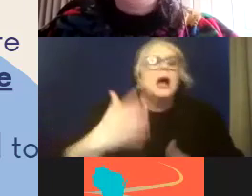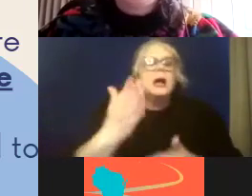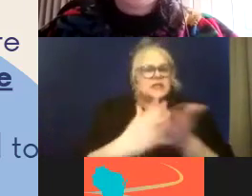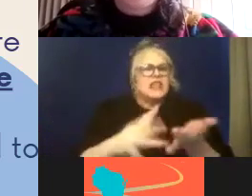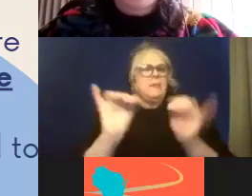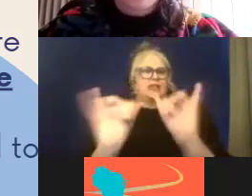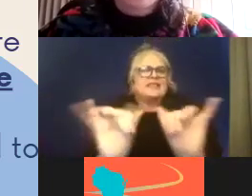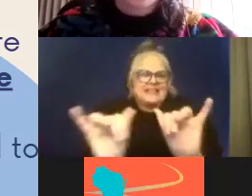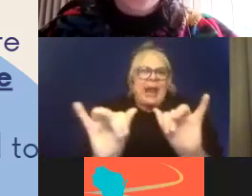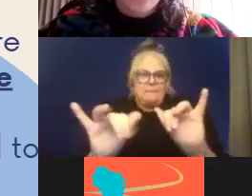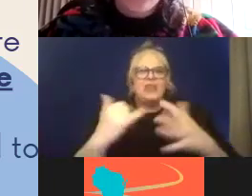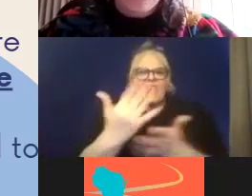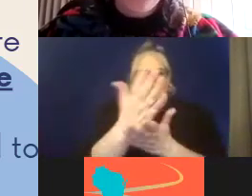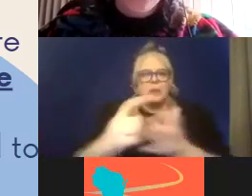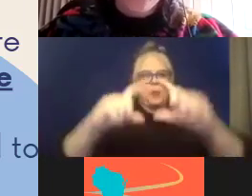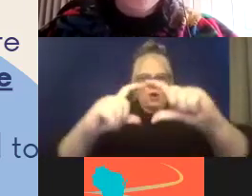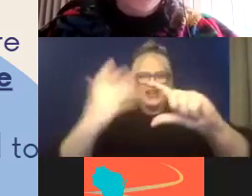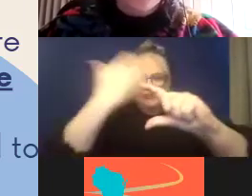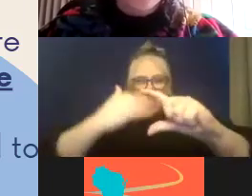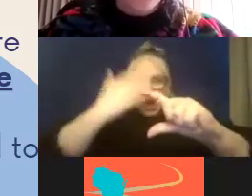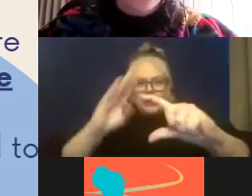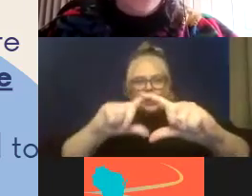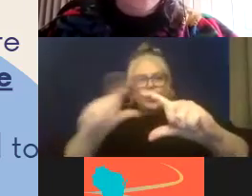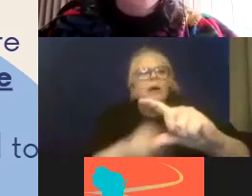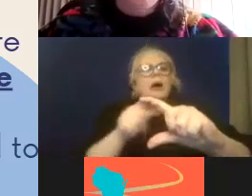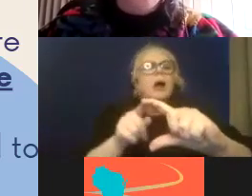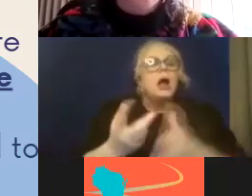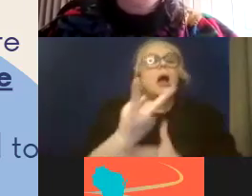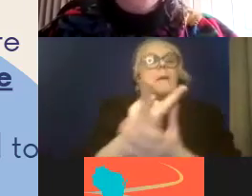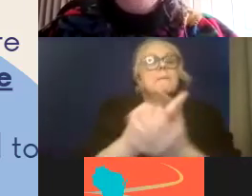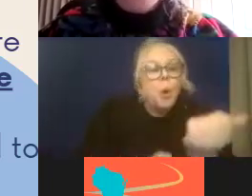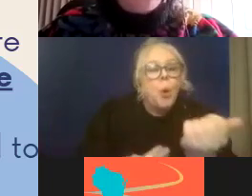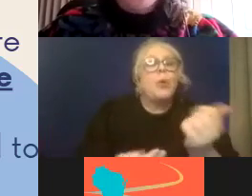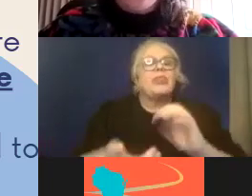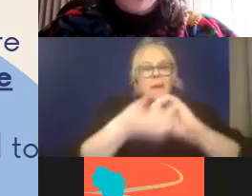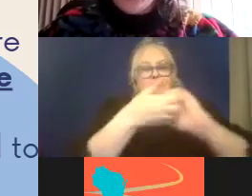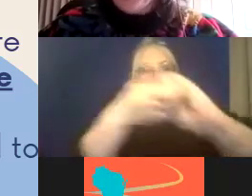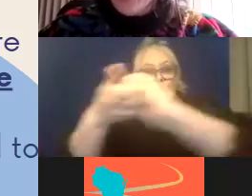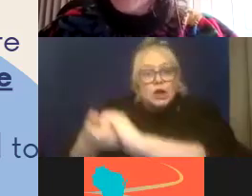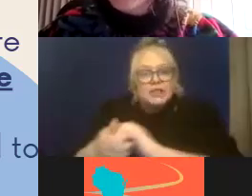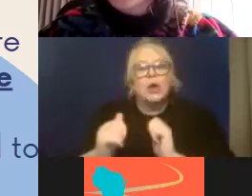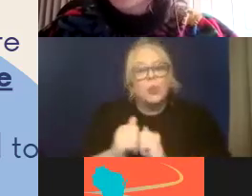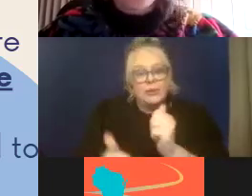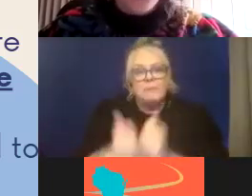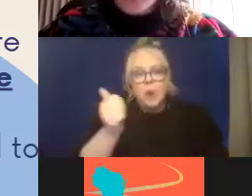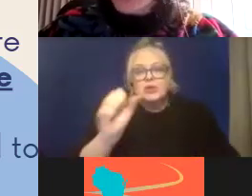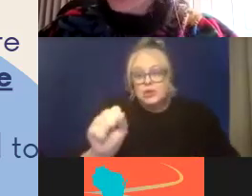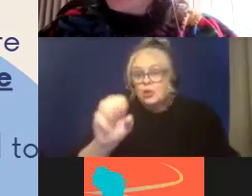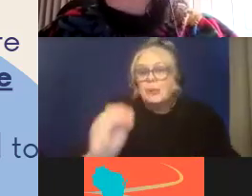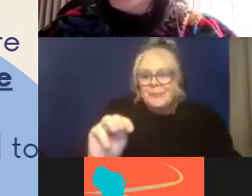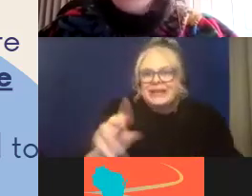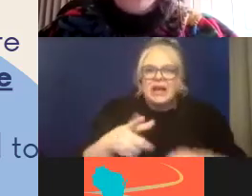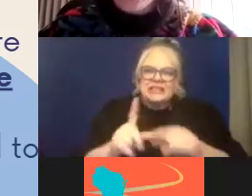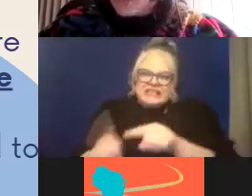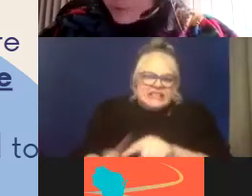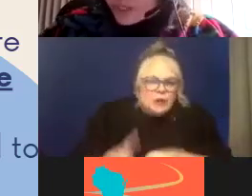Both of these tools have a pretty large reach. They partner with most, if not all, mainstream major social media platforms, messaging